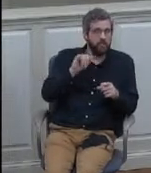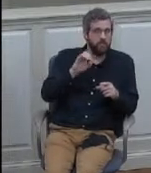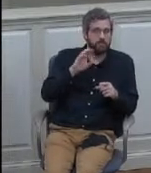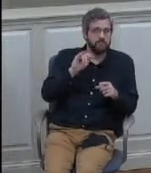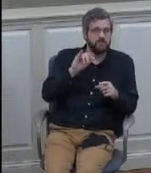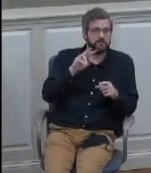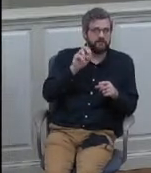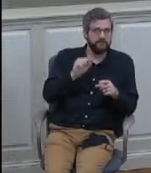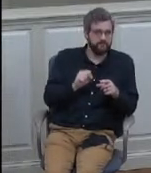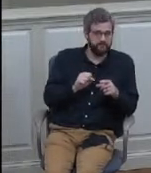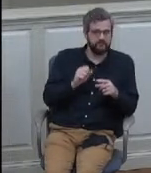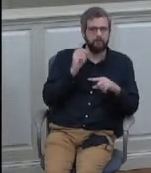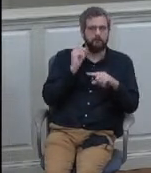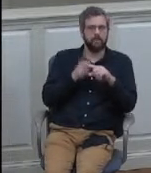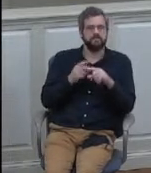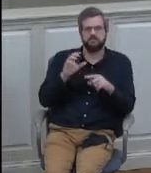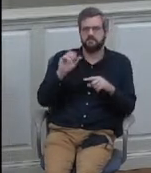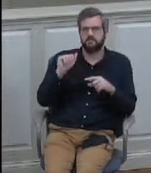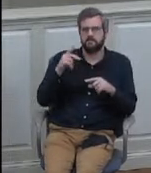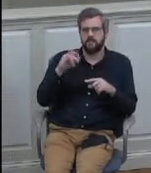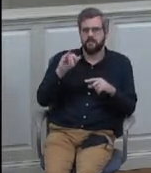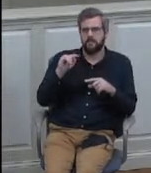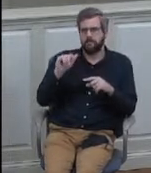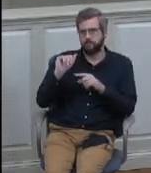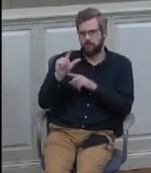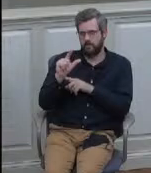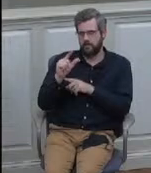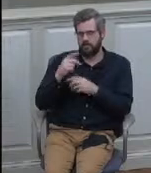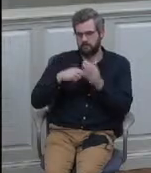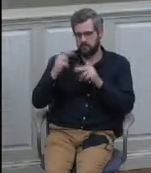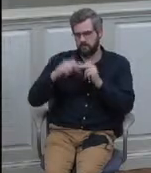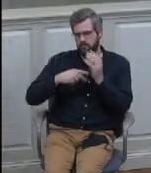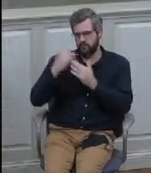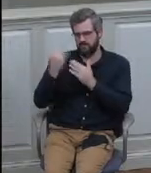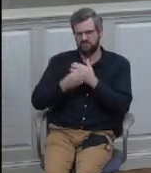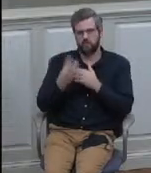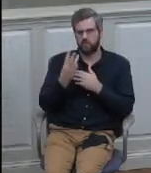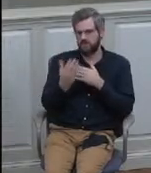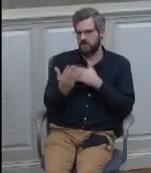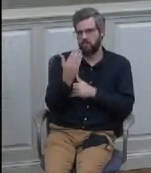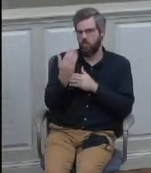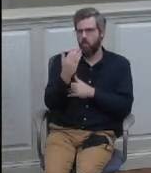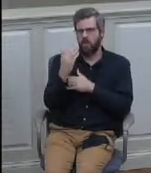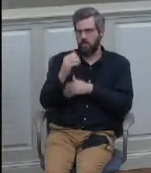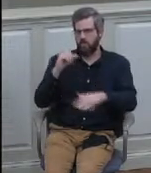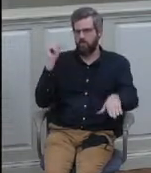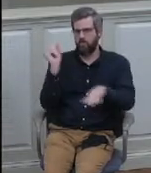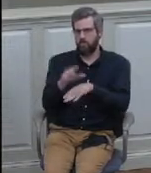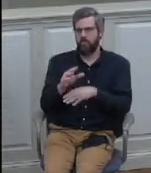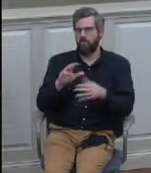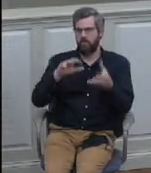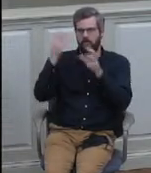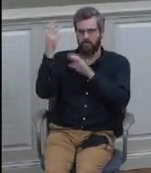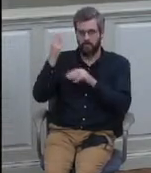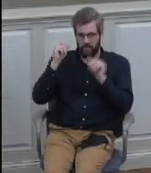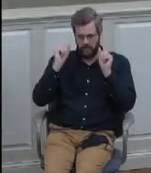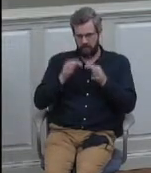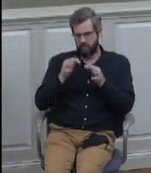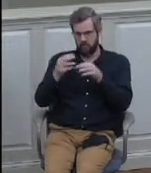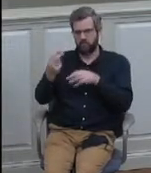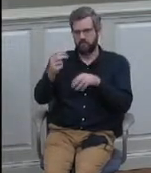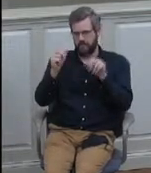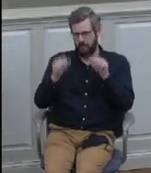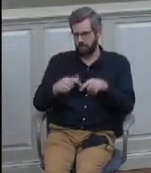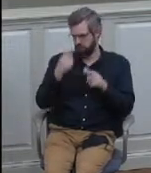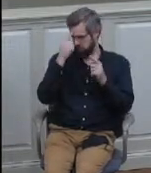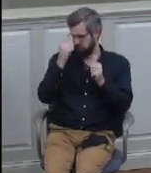on, and also the Capitol. That's on a Wednesday morning, just to throw a monkey wrench in there. We can move that to Thursday if you want.